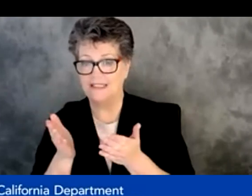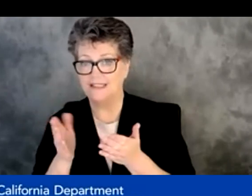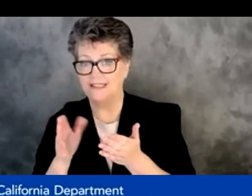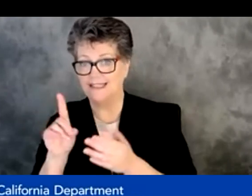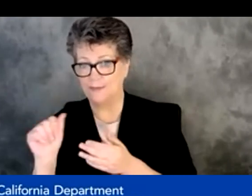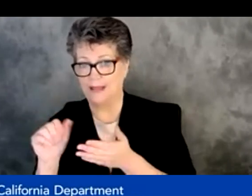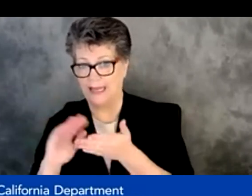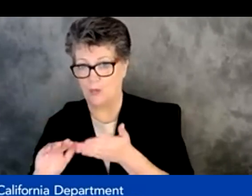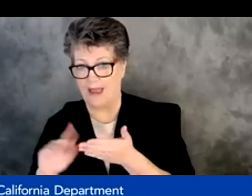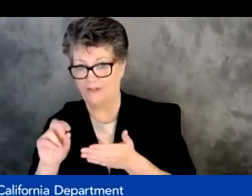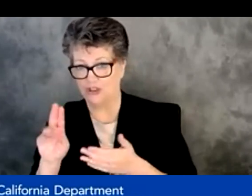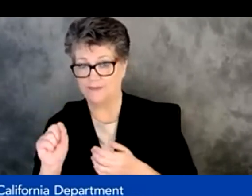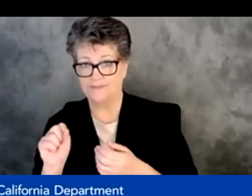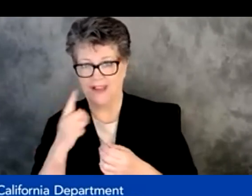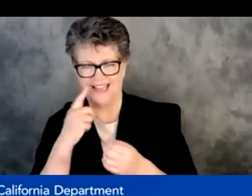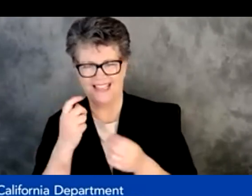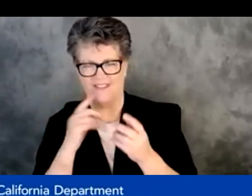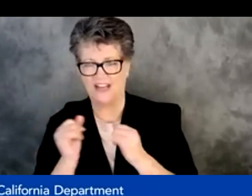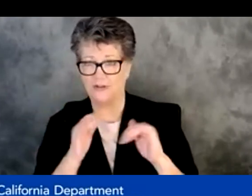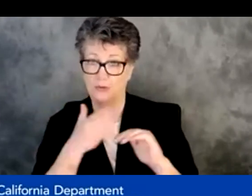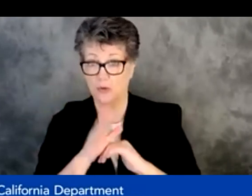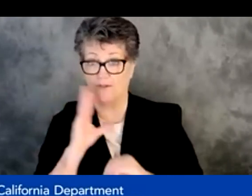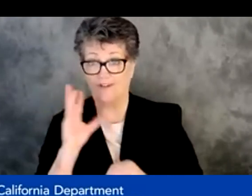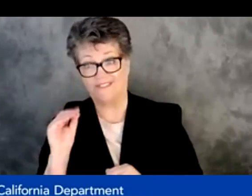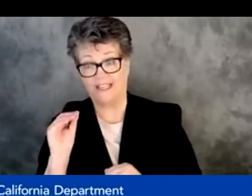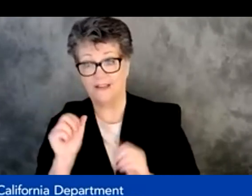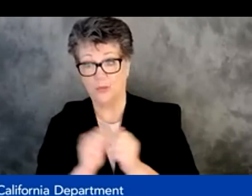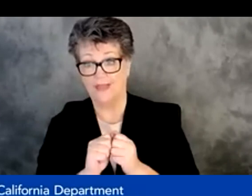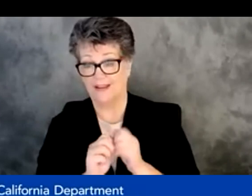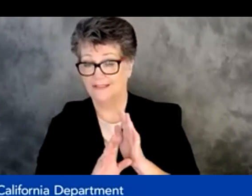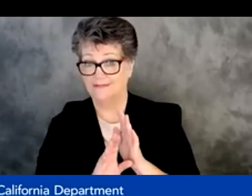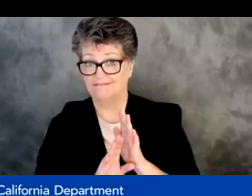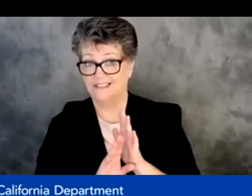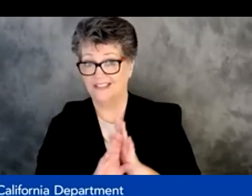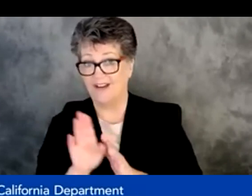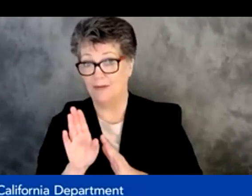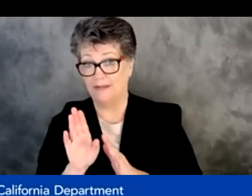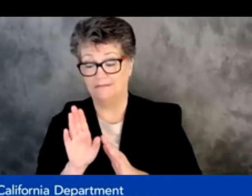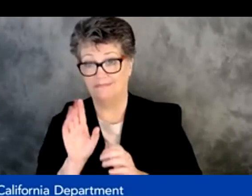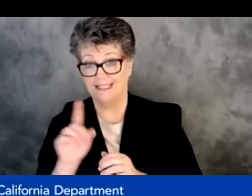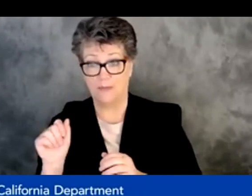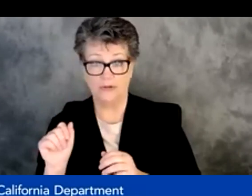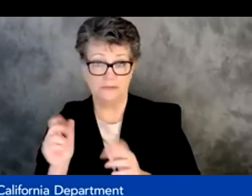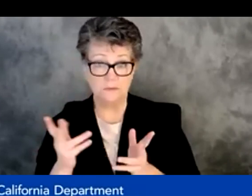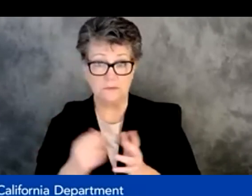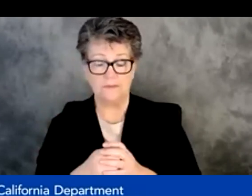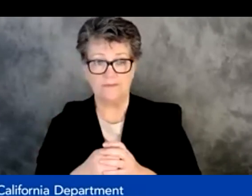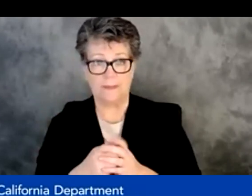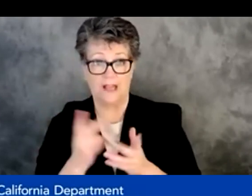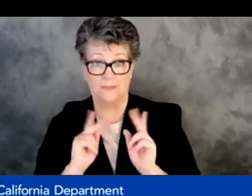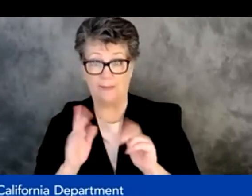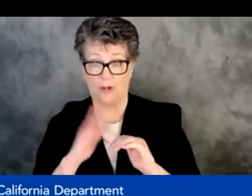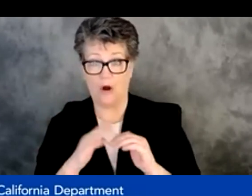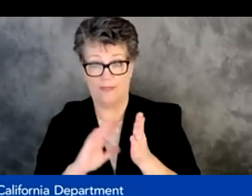Since, you know, I mean, I guess individuals over 50, since the people on